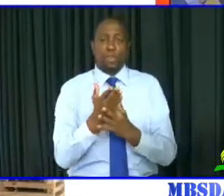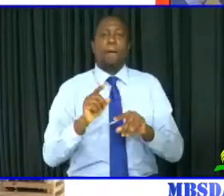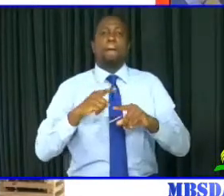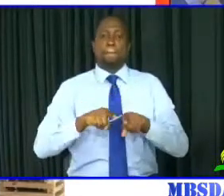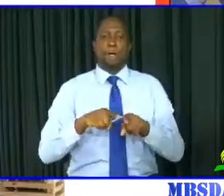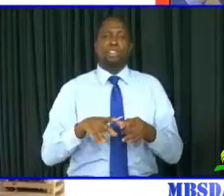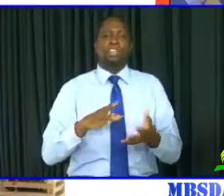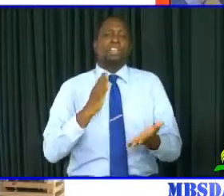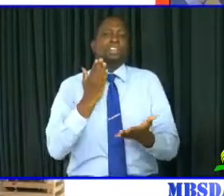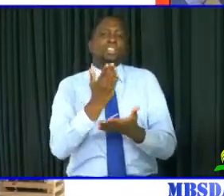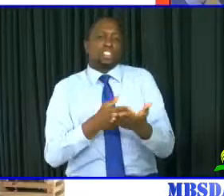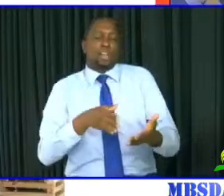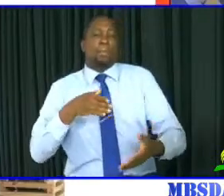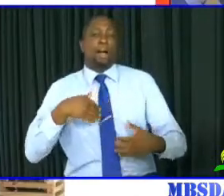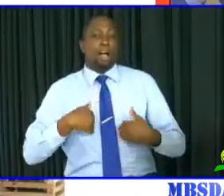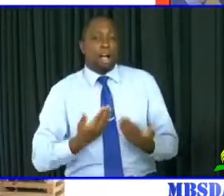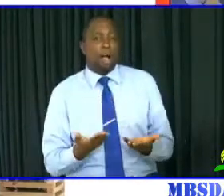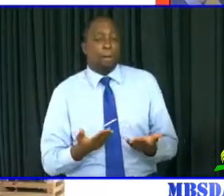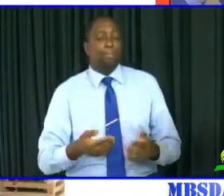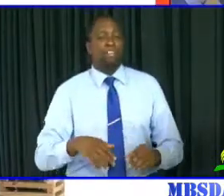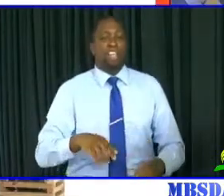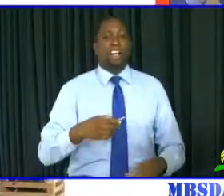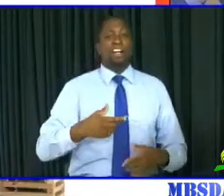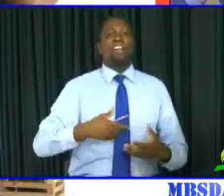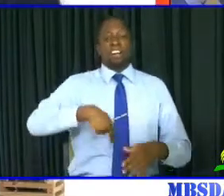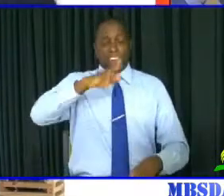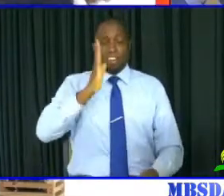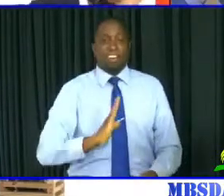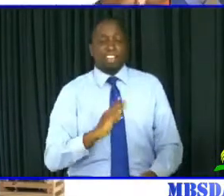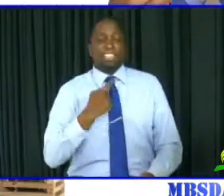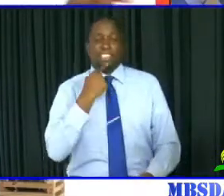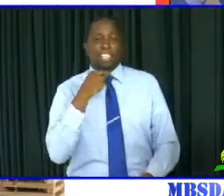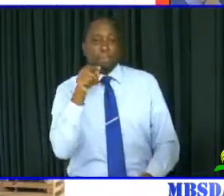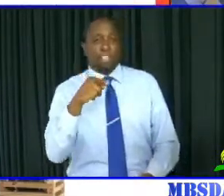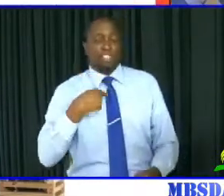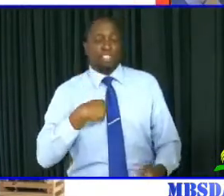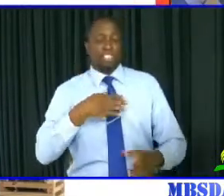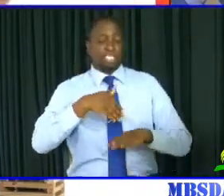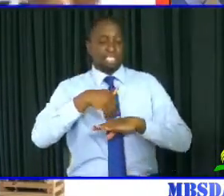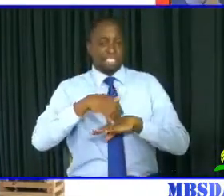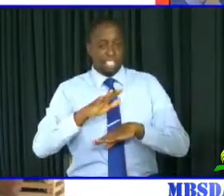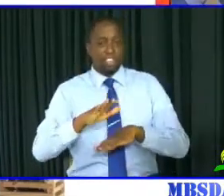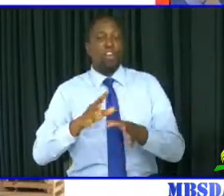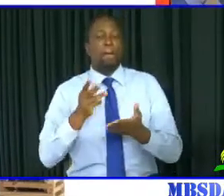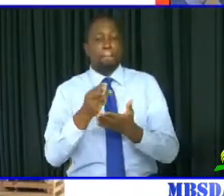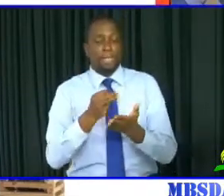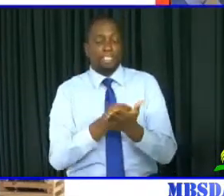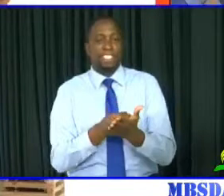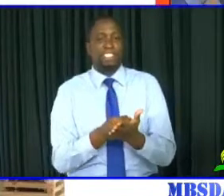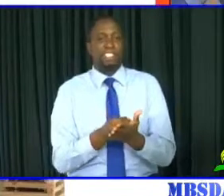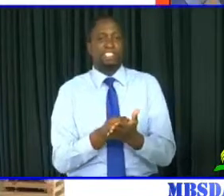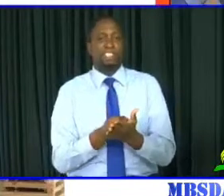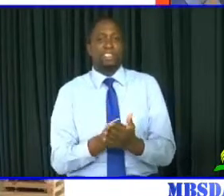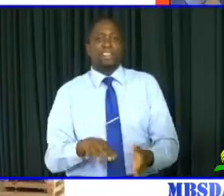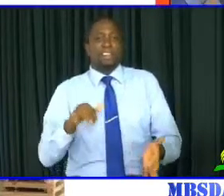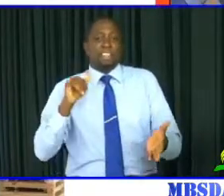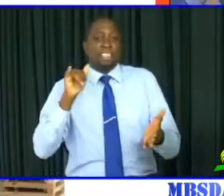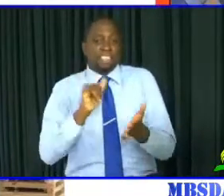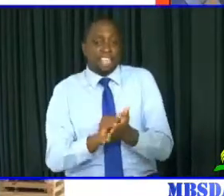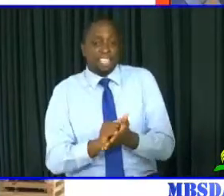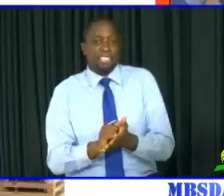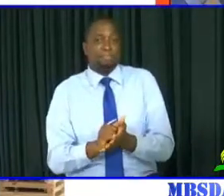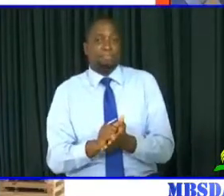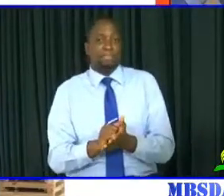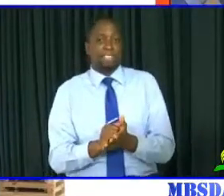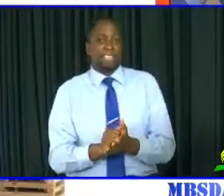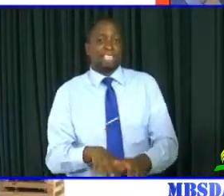God has inspired me to send you this message. This message with Jesus said to Peter, Peter, that